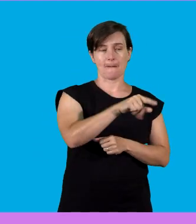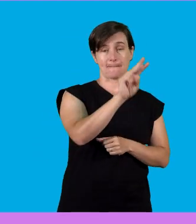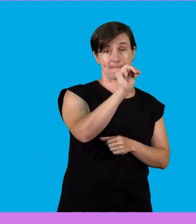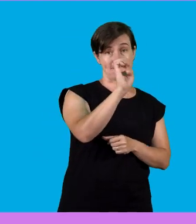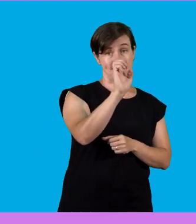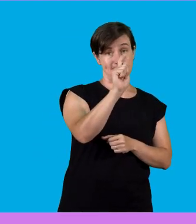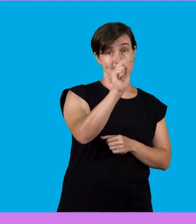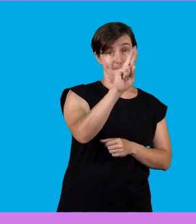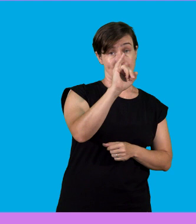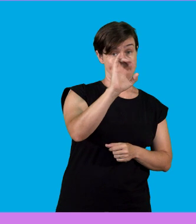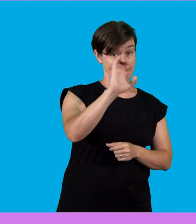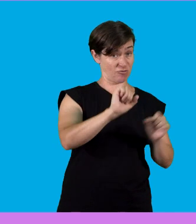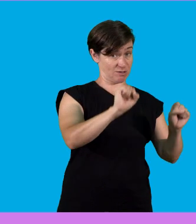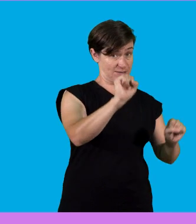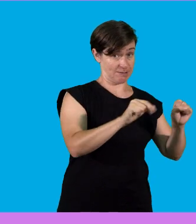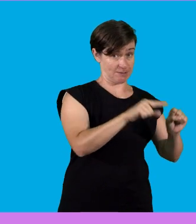system.